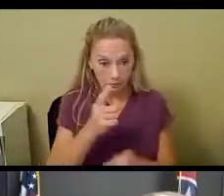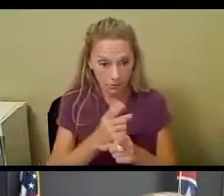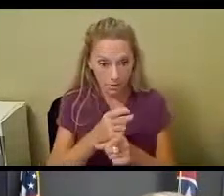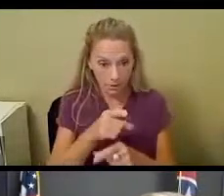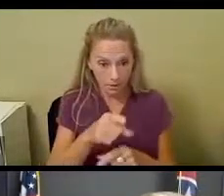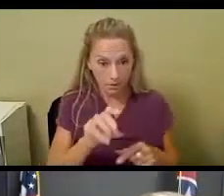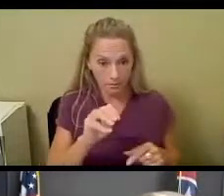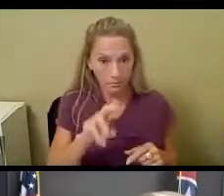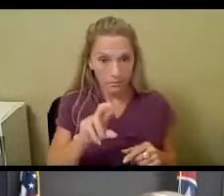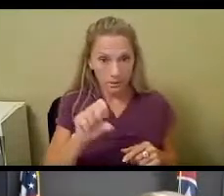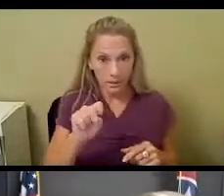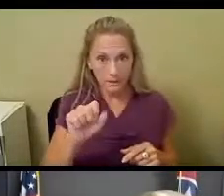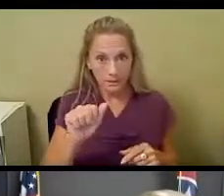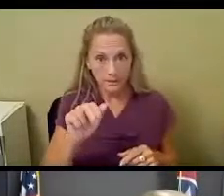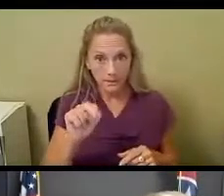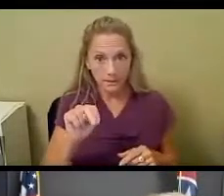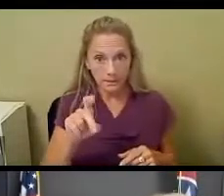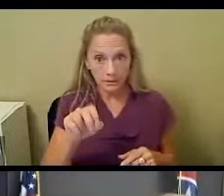Sanders?